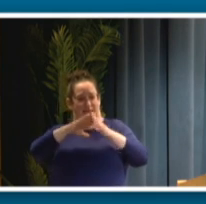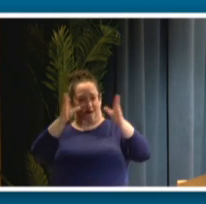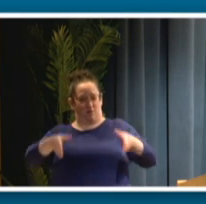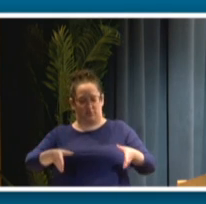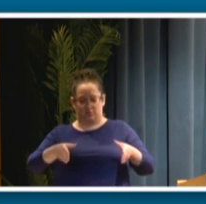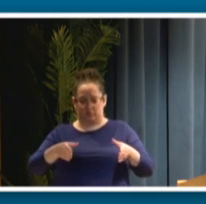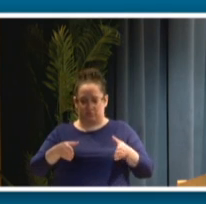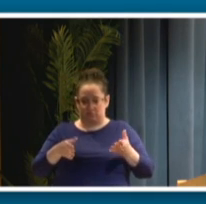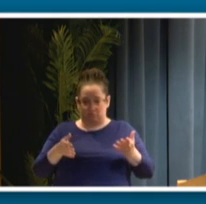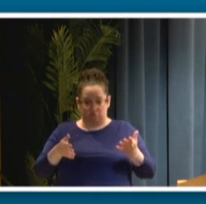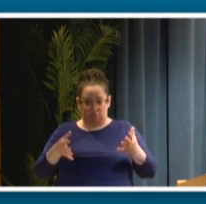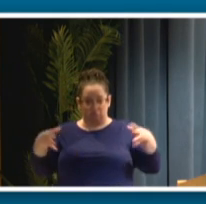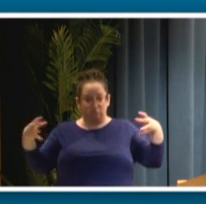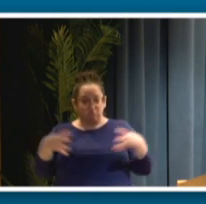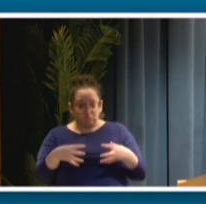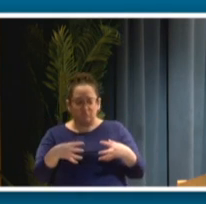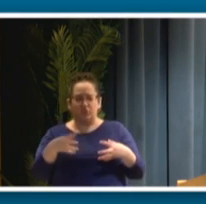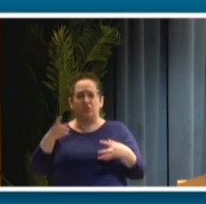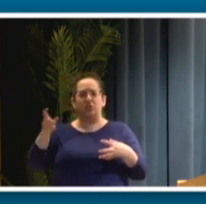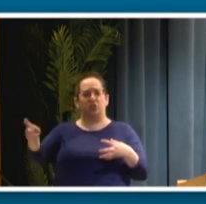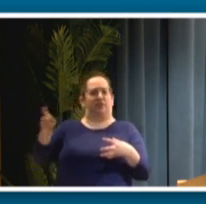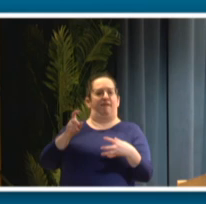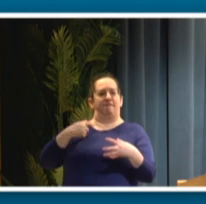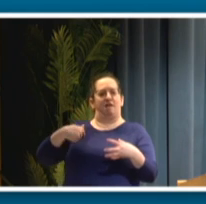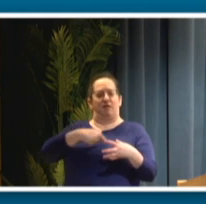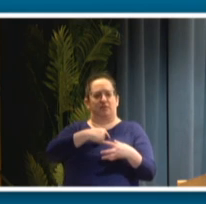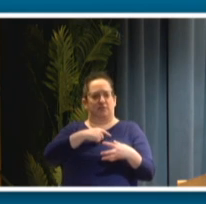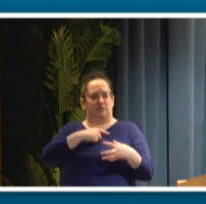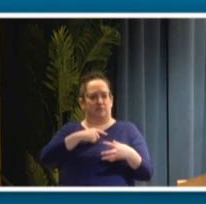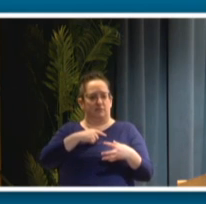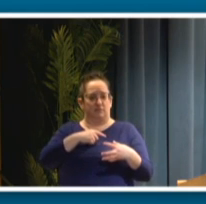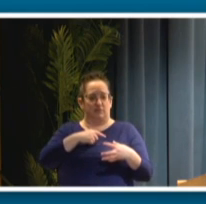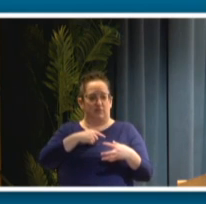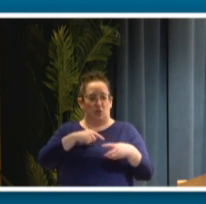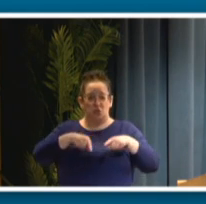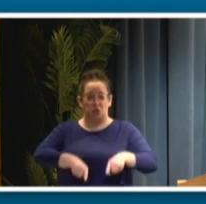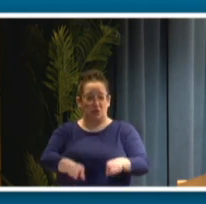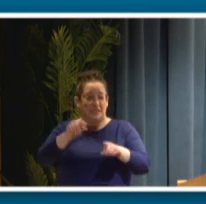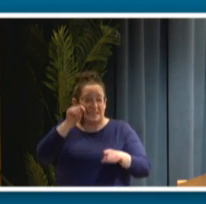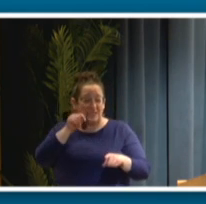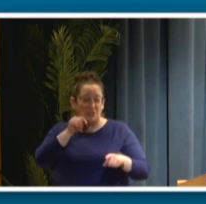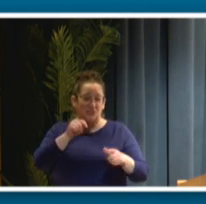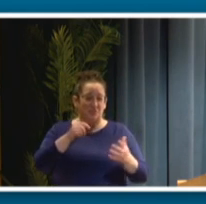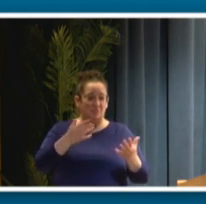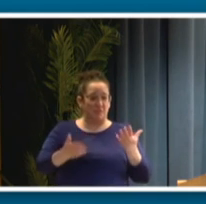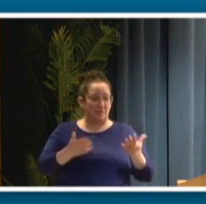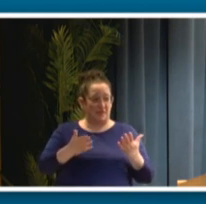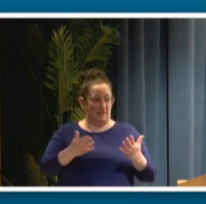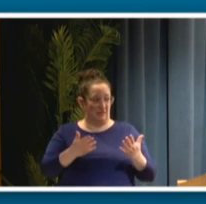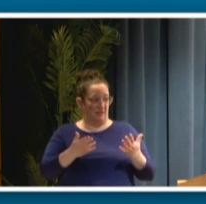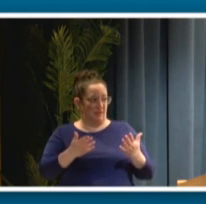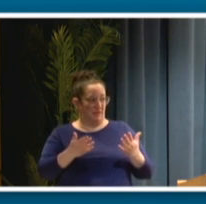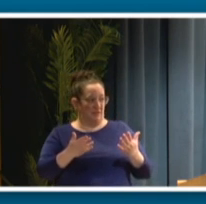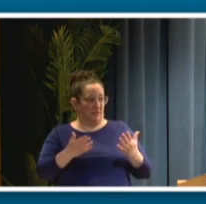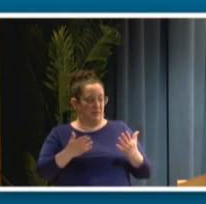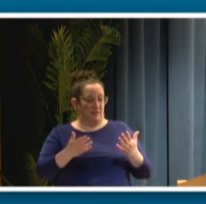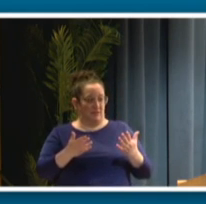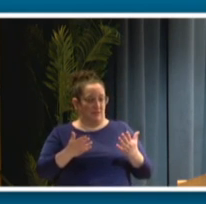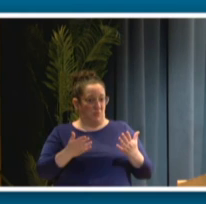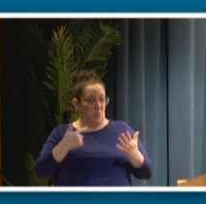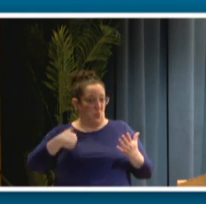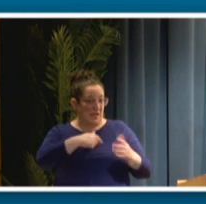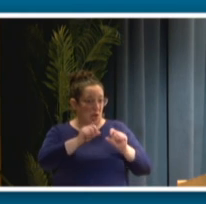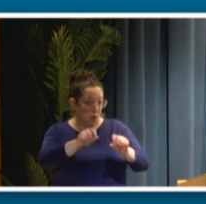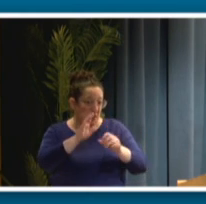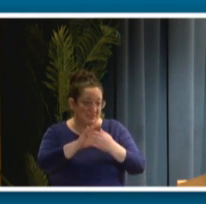was she gave us a space to really, like, really say everything without judgment. Mm.